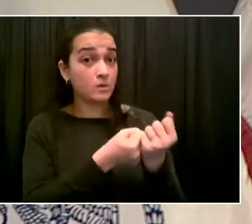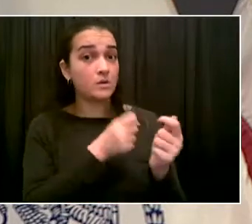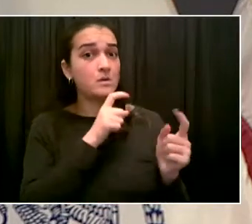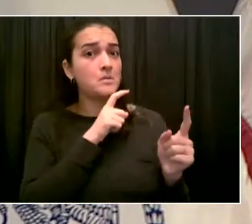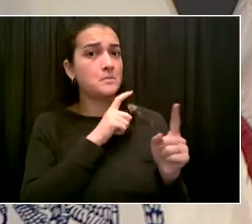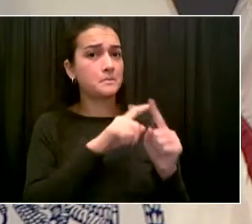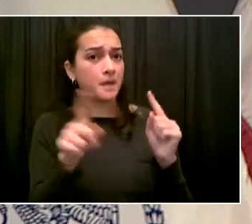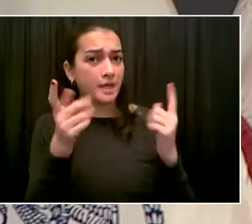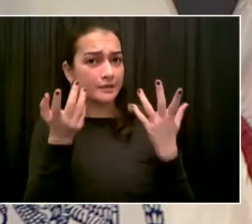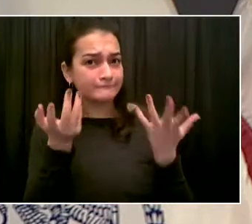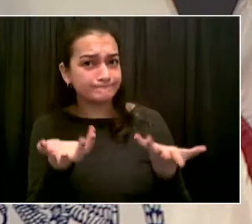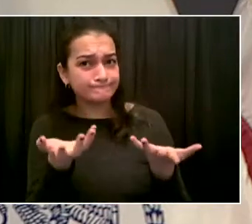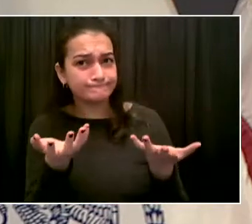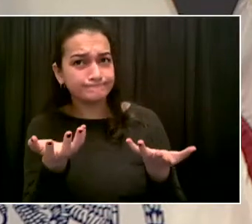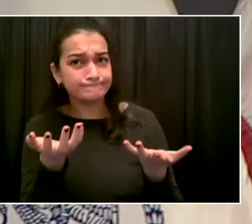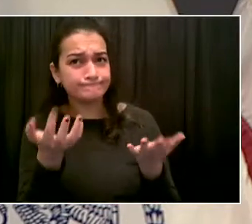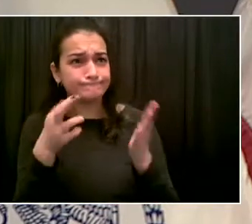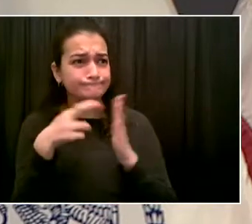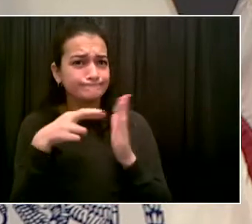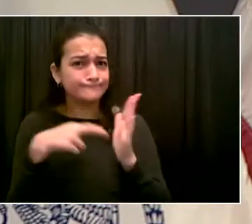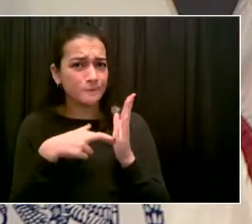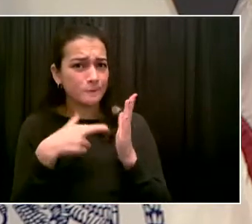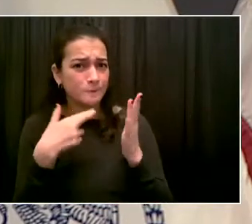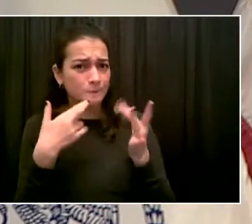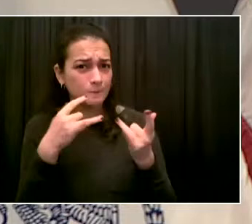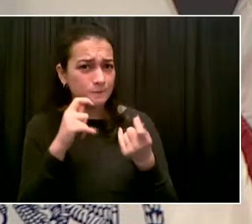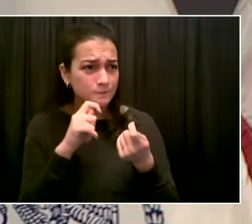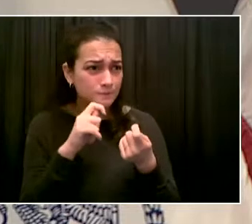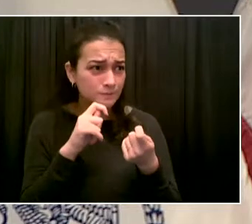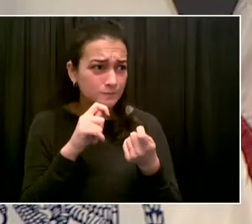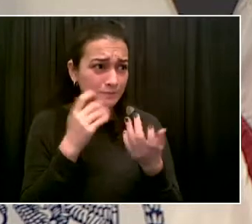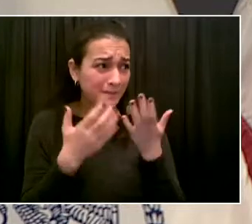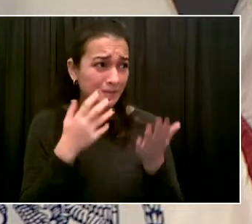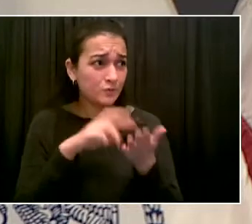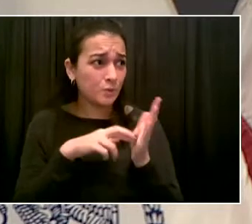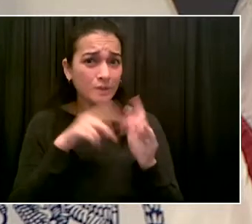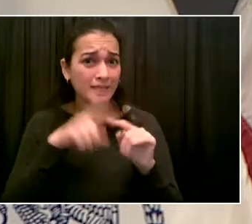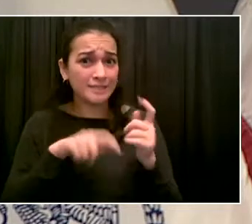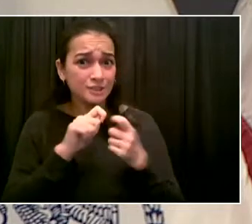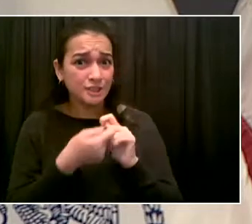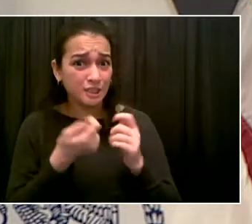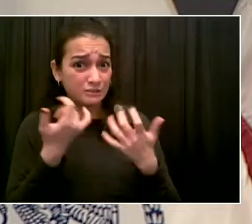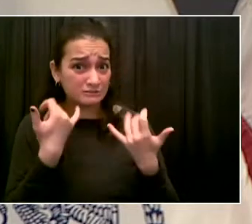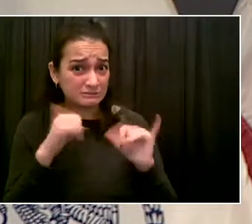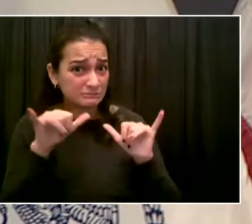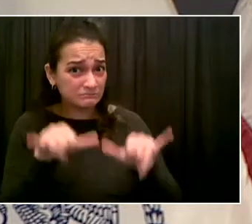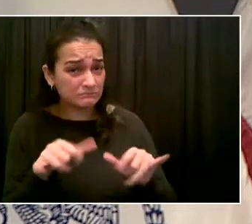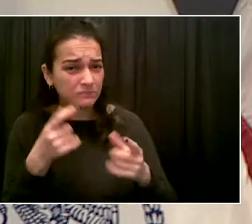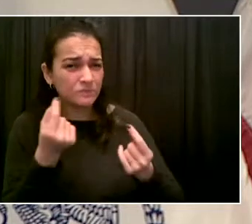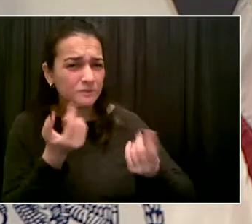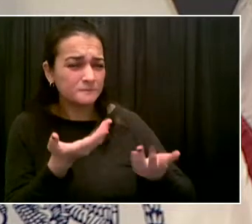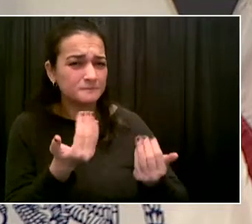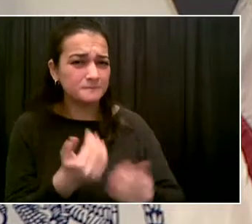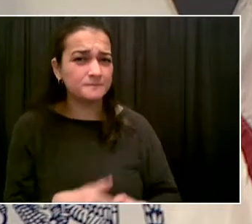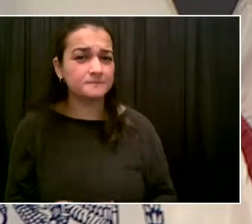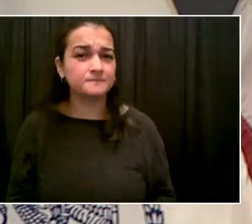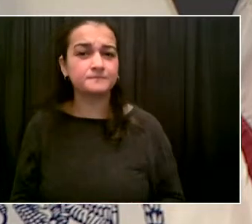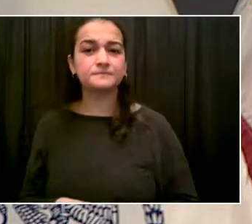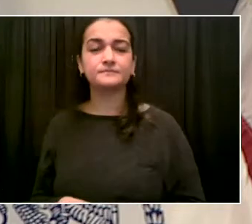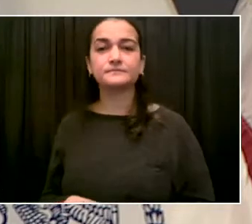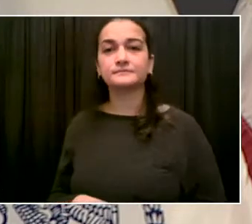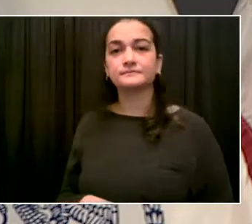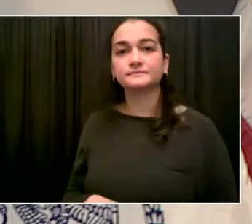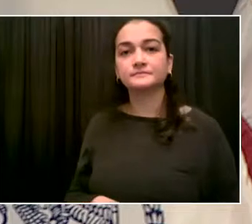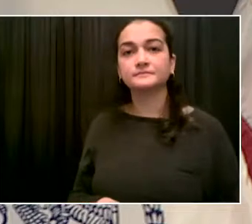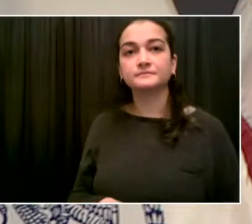see? Look, I think the blood center is very important for this city. I mean, we've just gone through a massive public health crisis. And